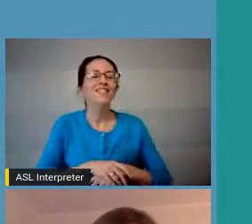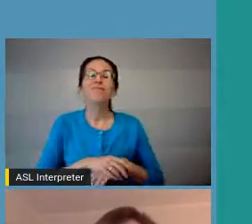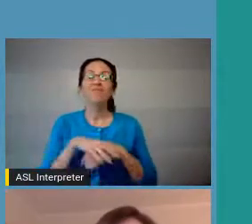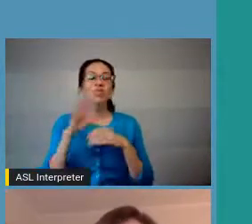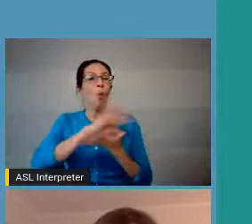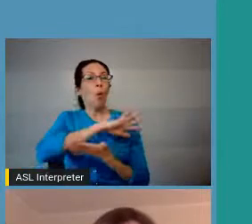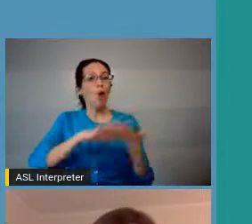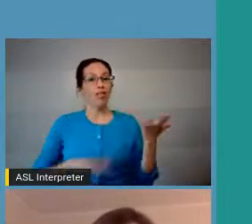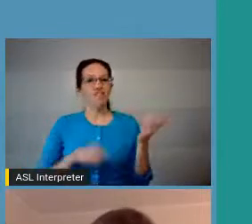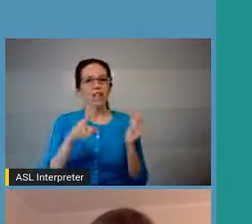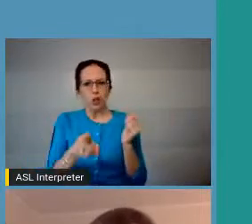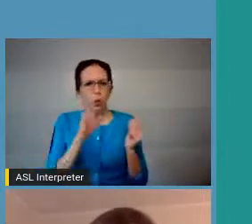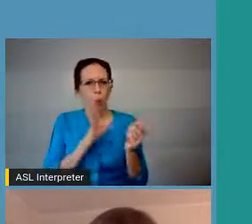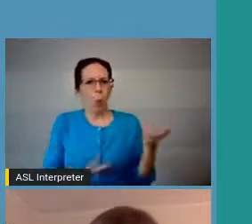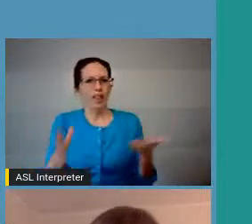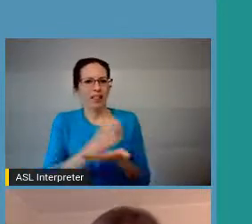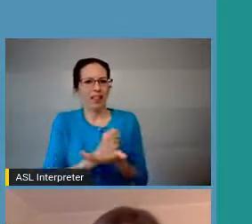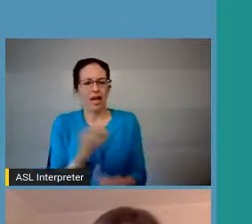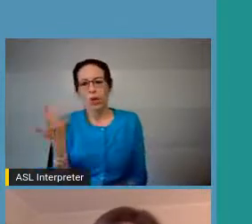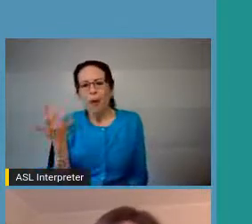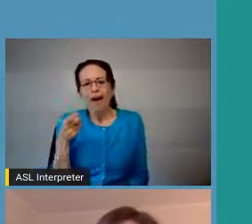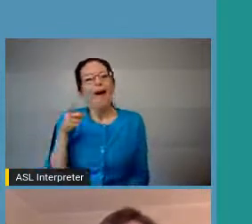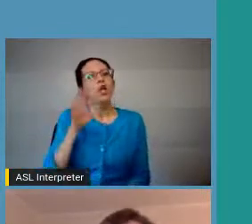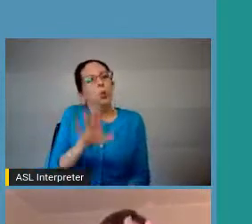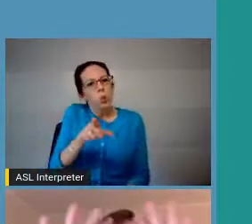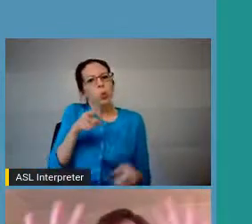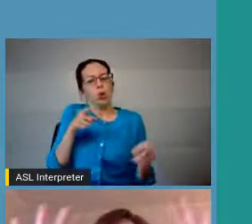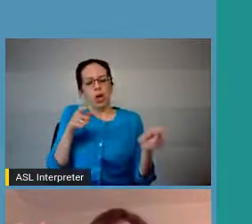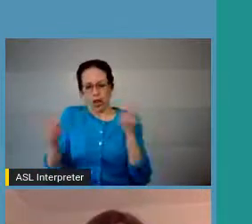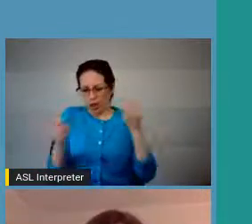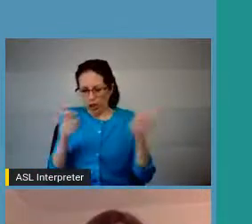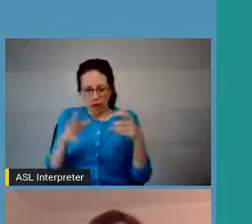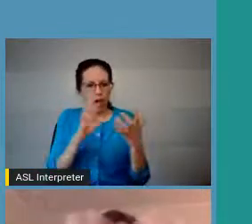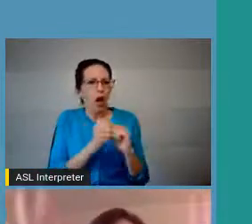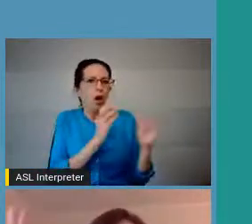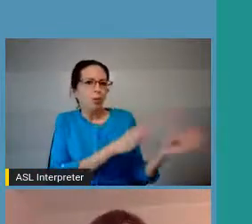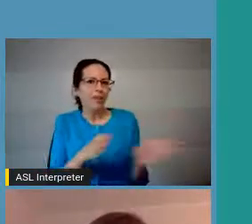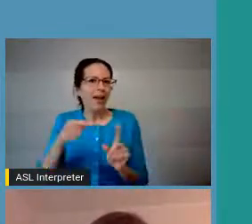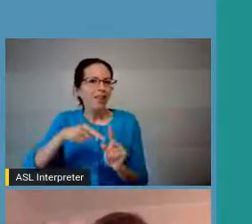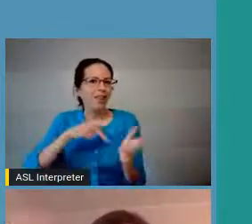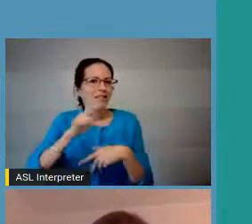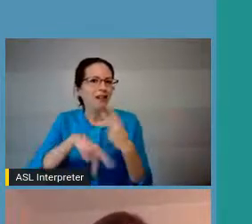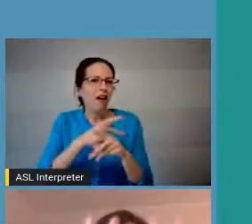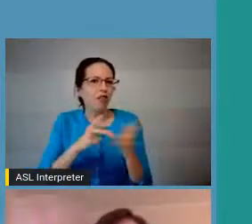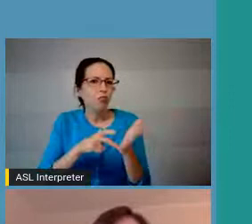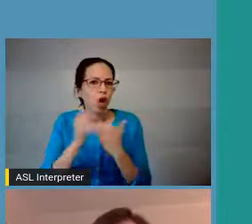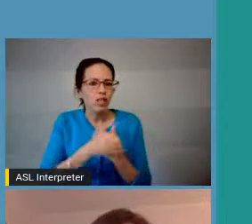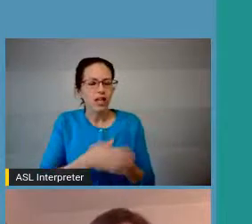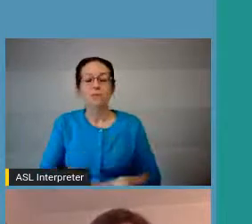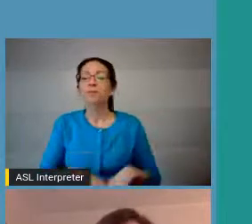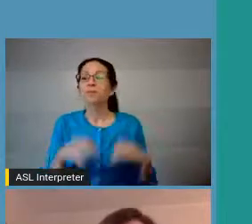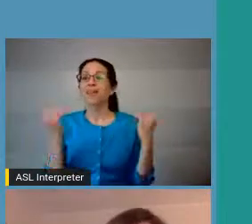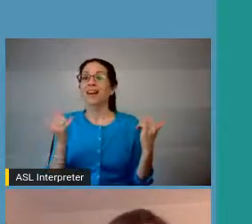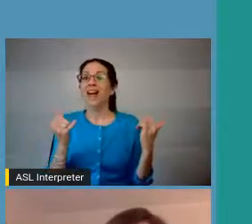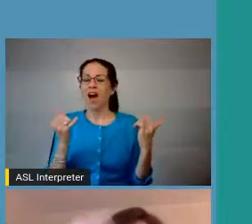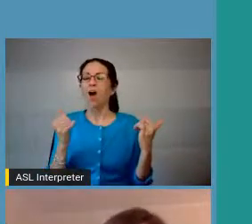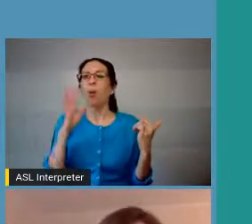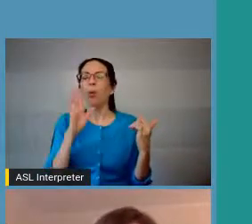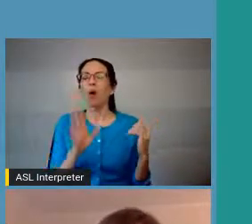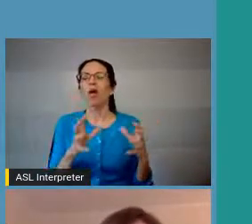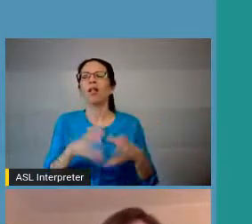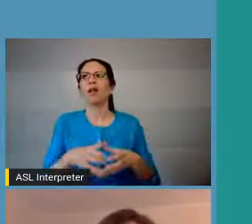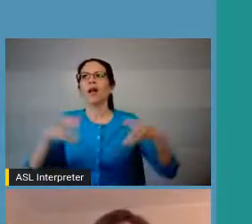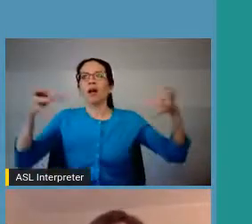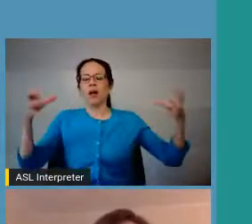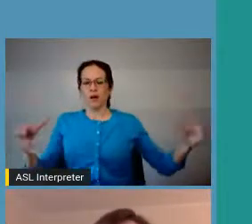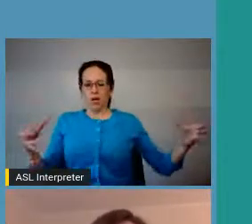as a collections person planning this kind of project. Now we're going to step out one more ring. You're still